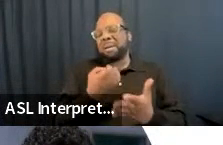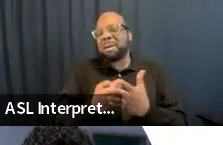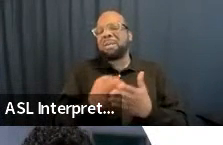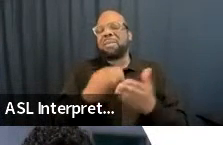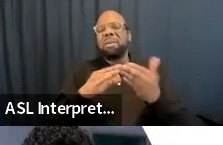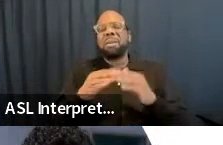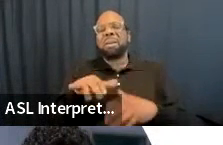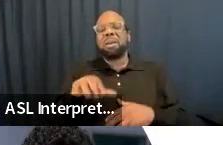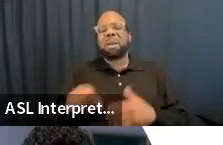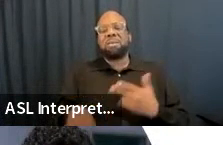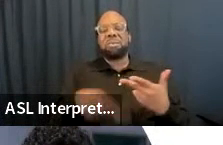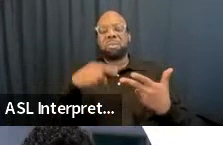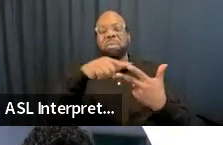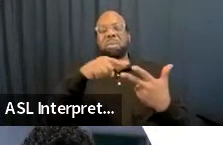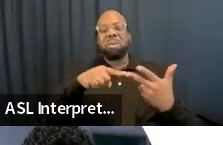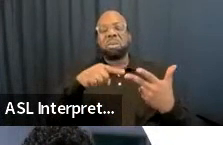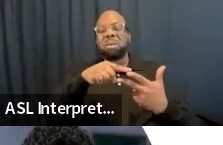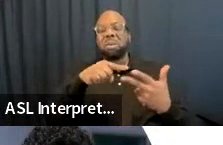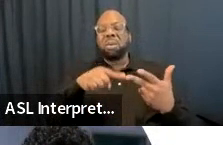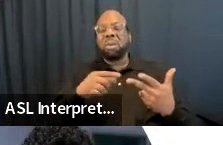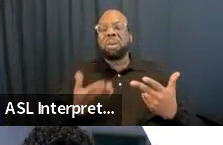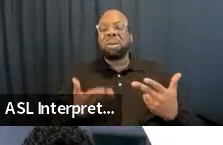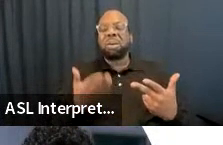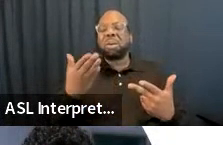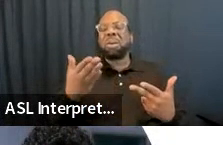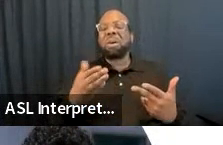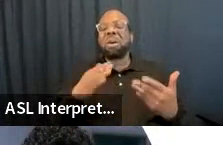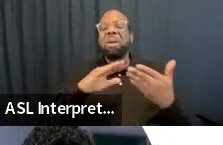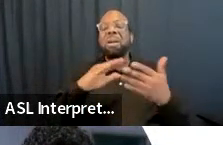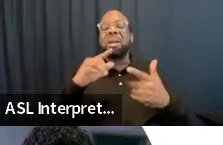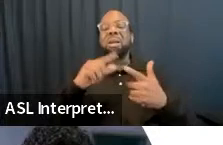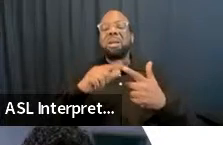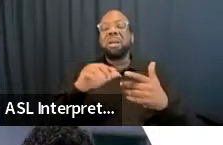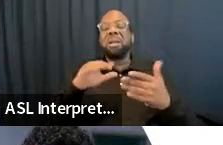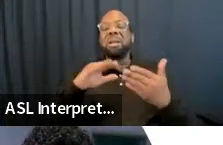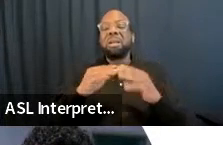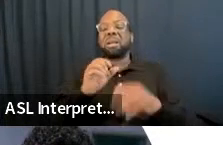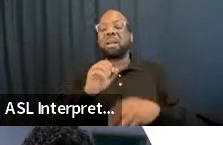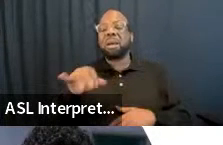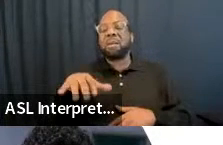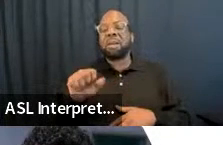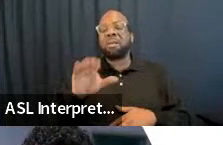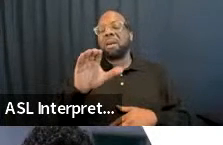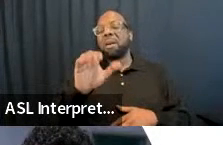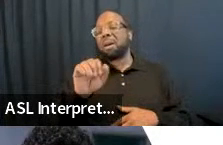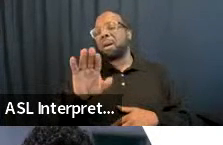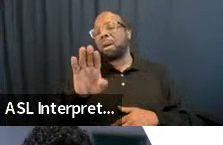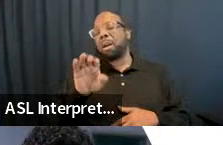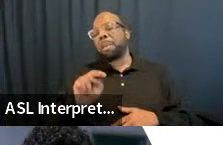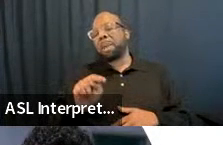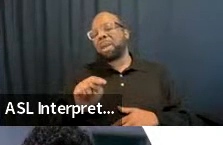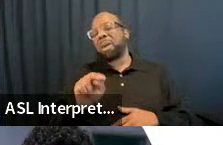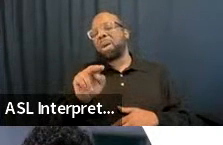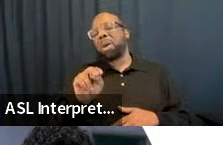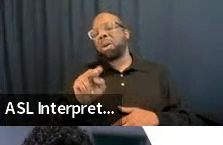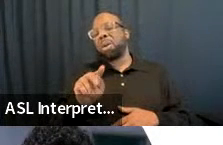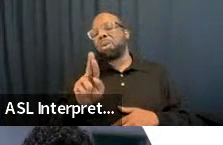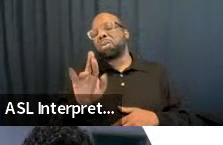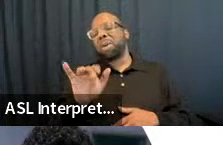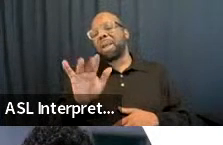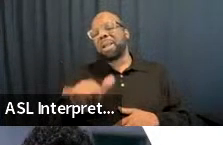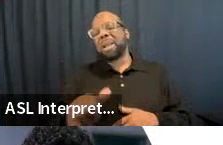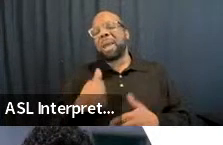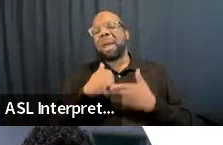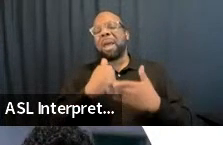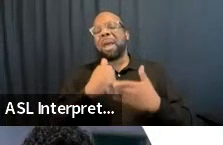two proposals are City of Yes for Carbon Neutrality, currently in public review, and this initiative is designed to help New York City meet